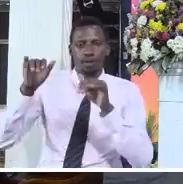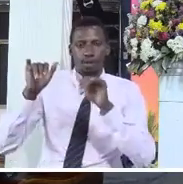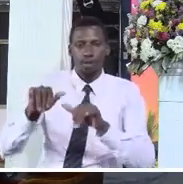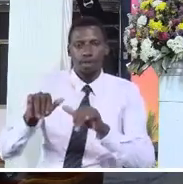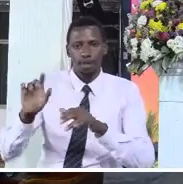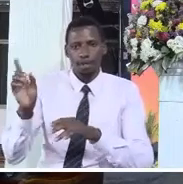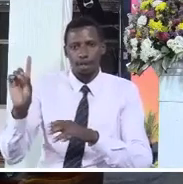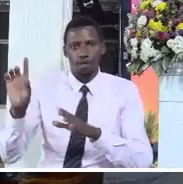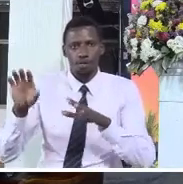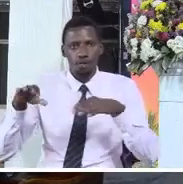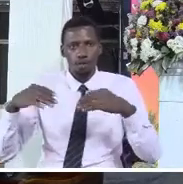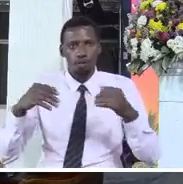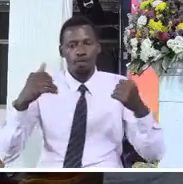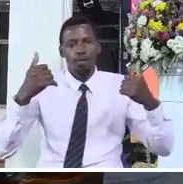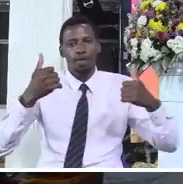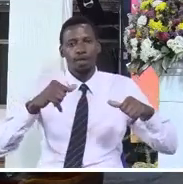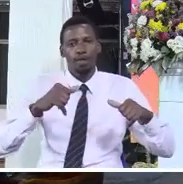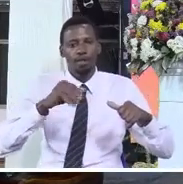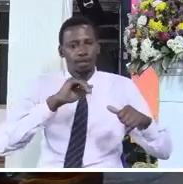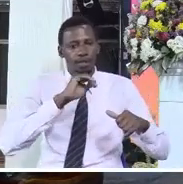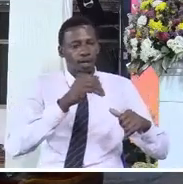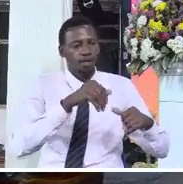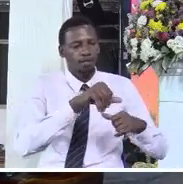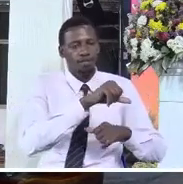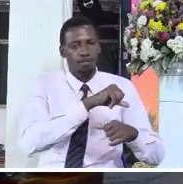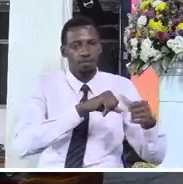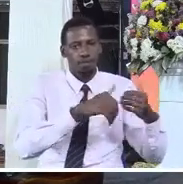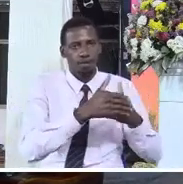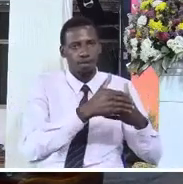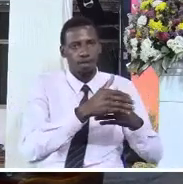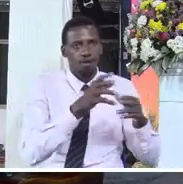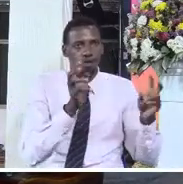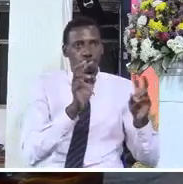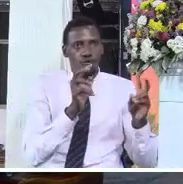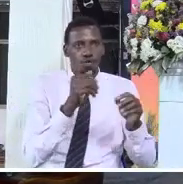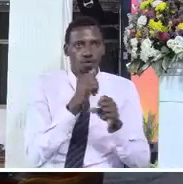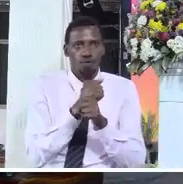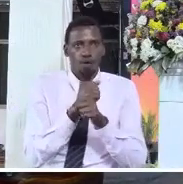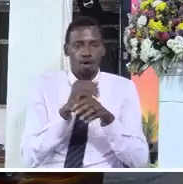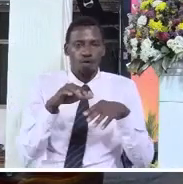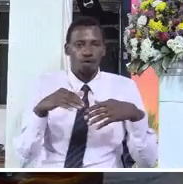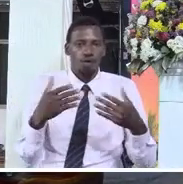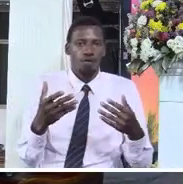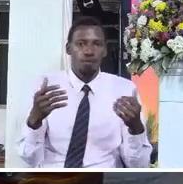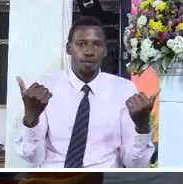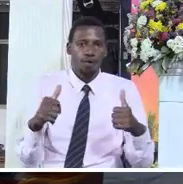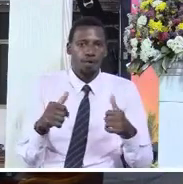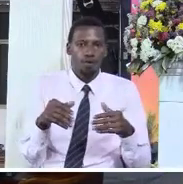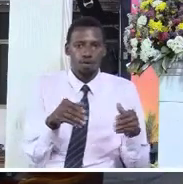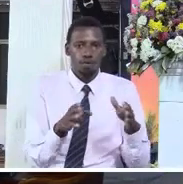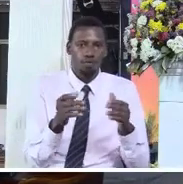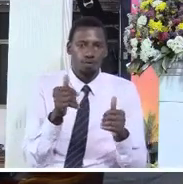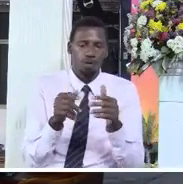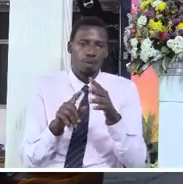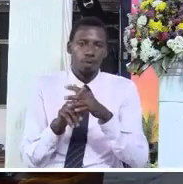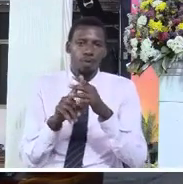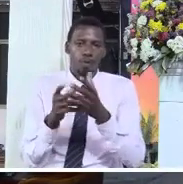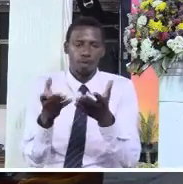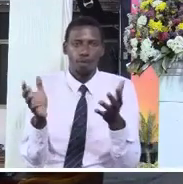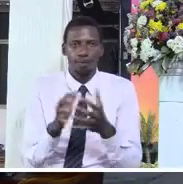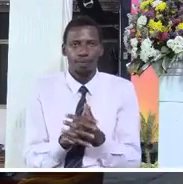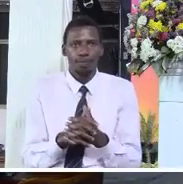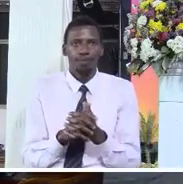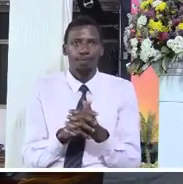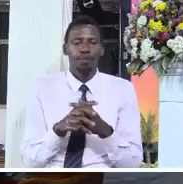or any other city around them to look for work and any other opportunities that may come their way. Our conversation this